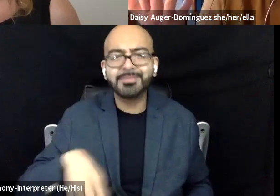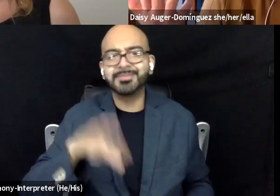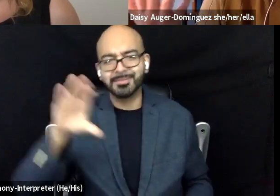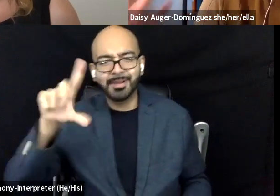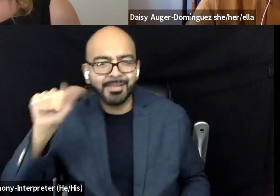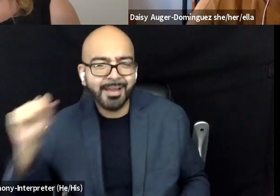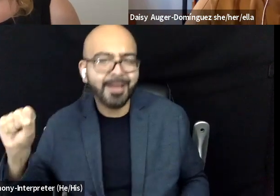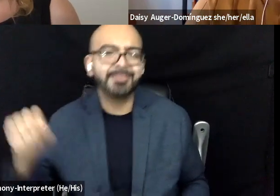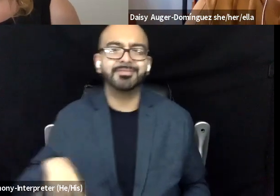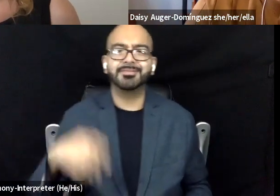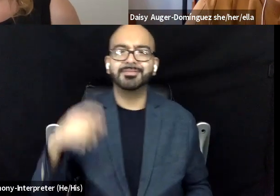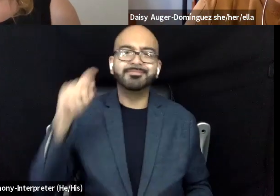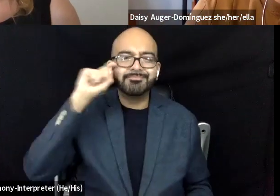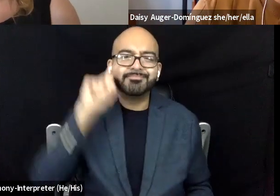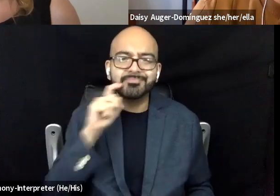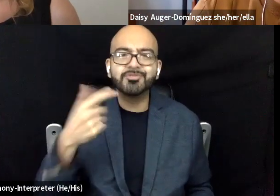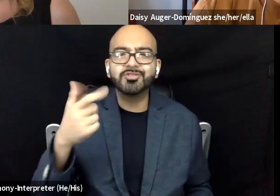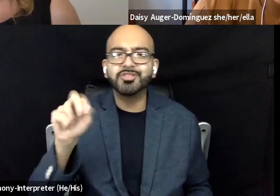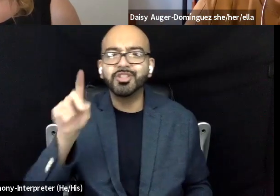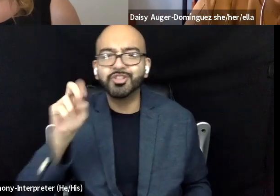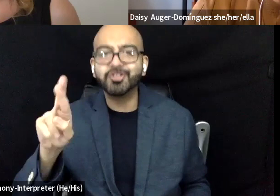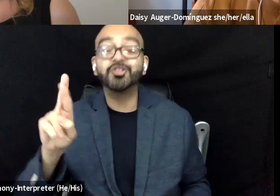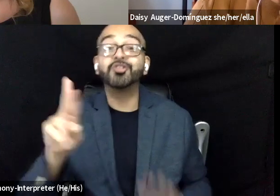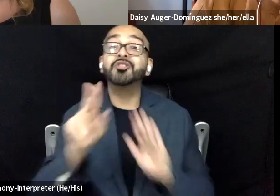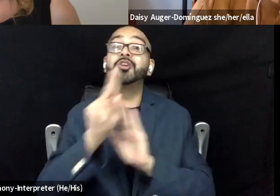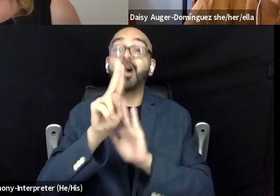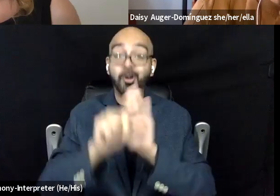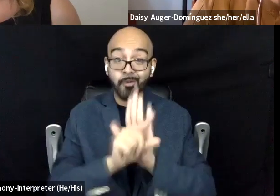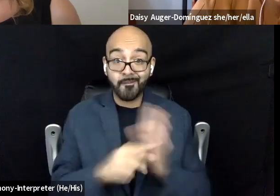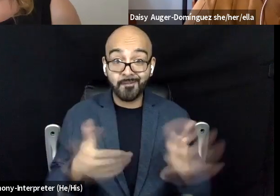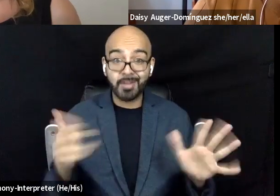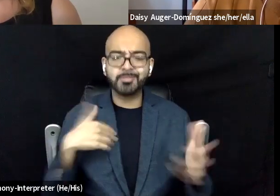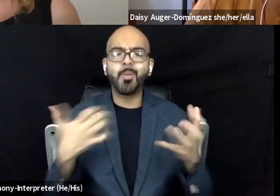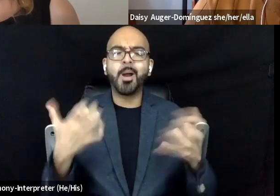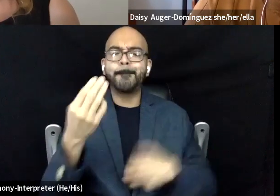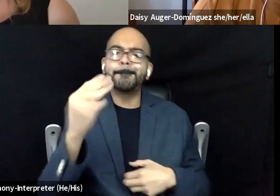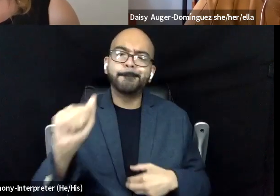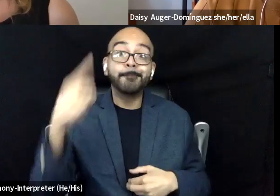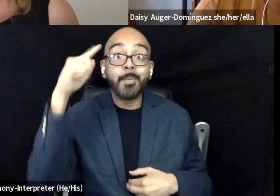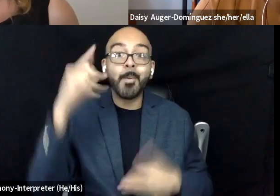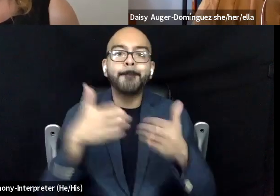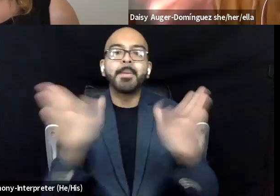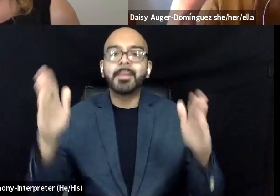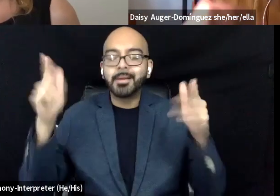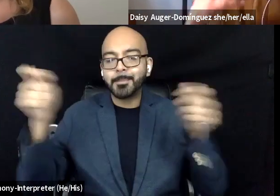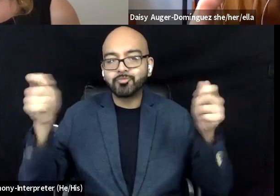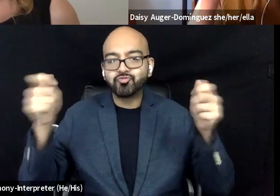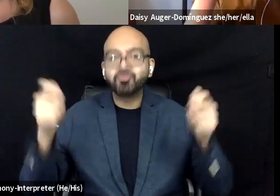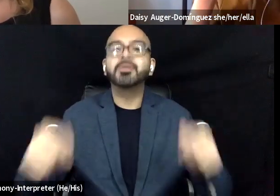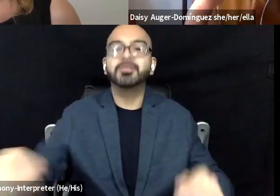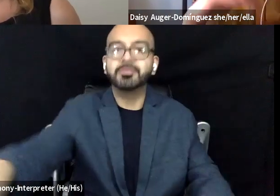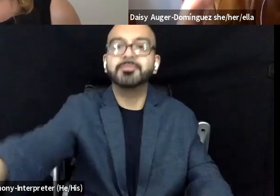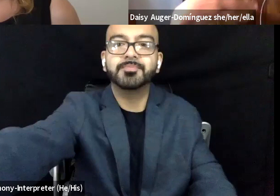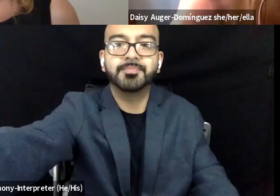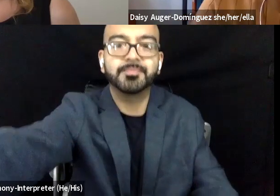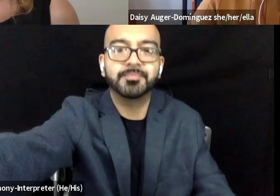so after undergrad, I decided that I wanted to get a master's in public administration. And I had participated in a